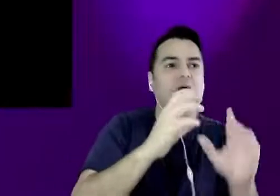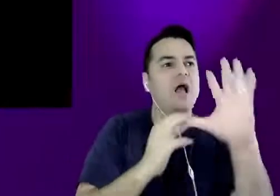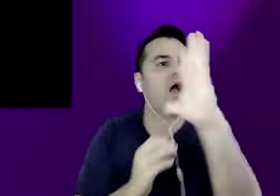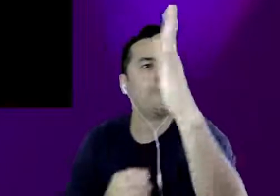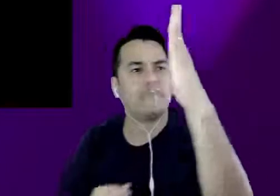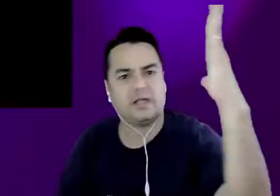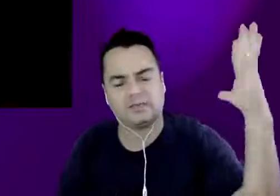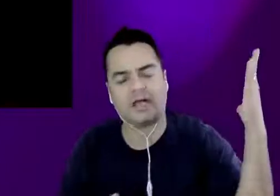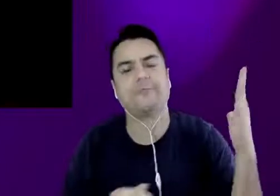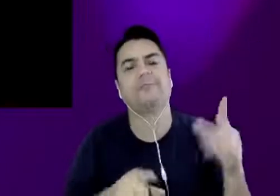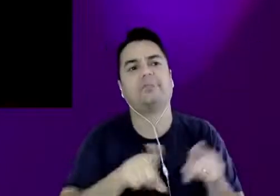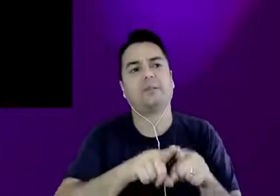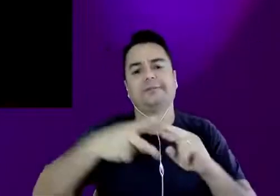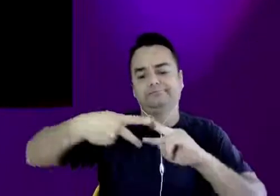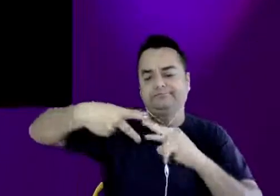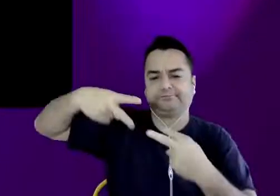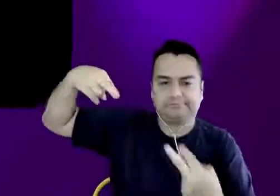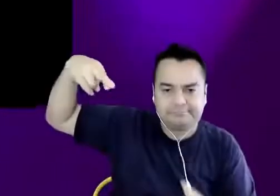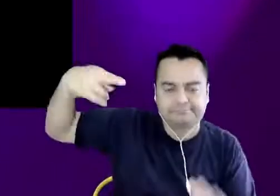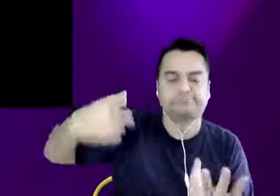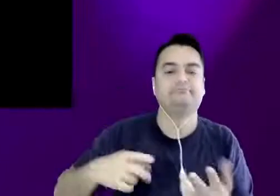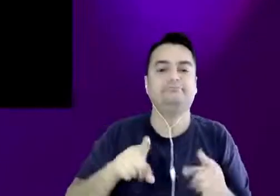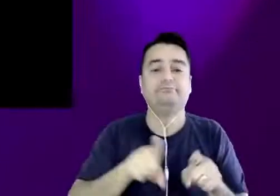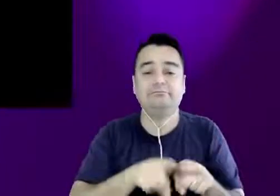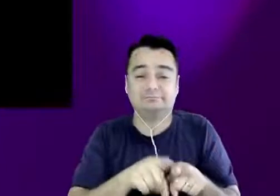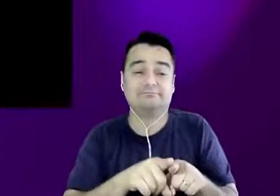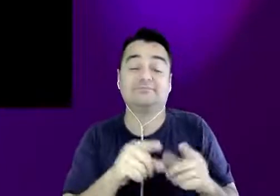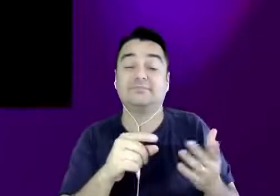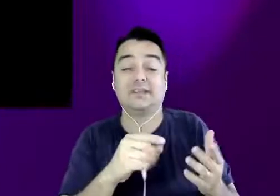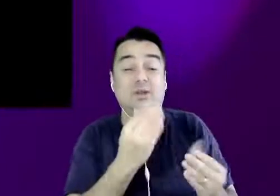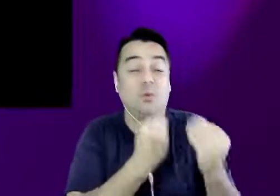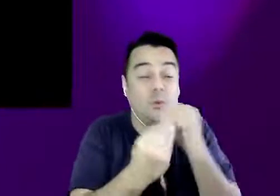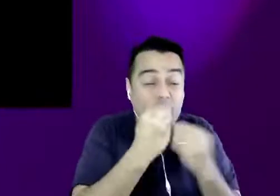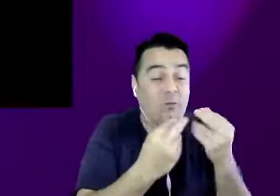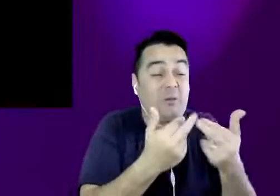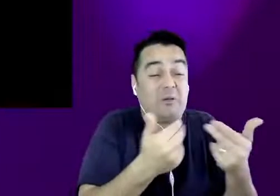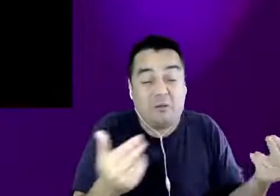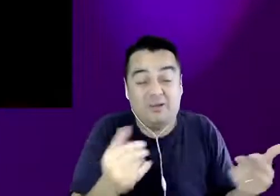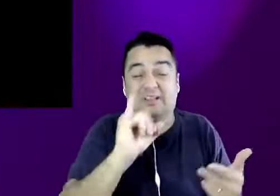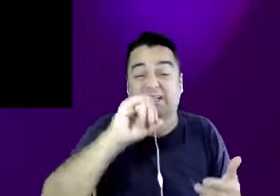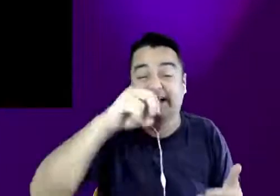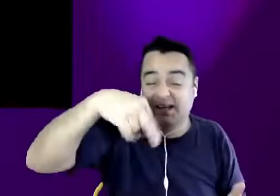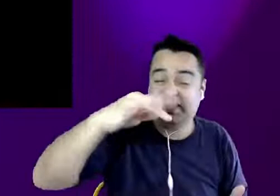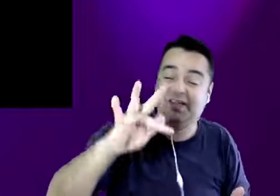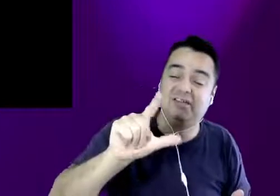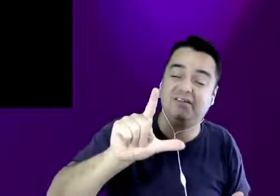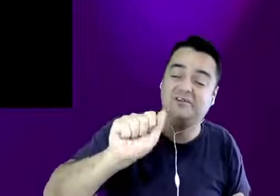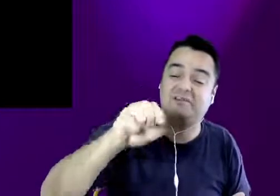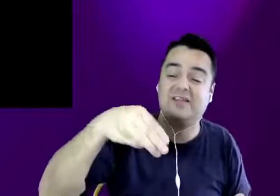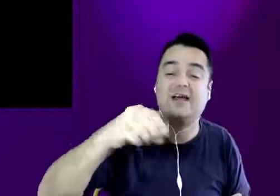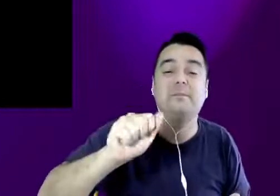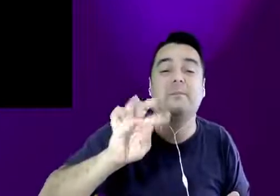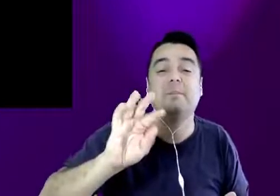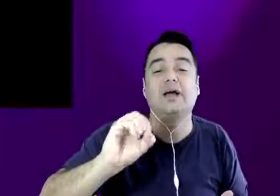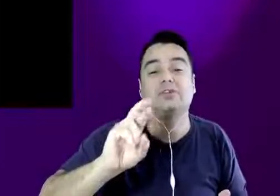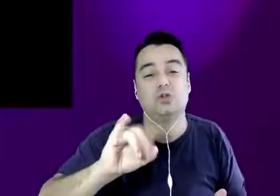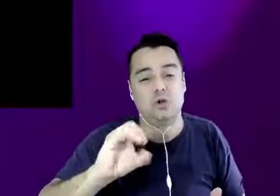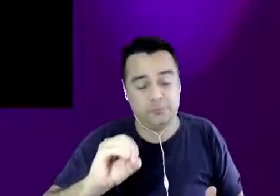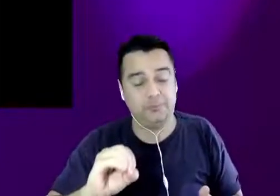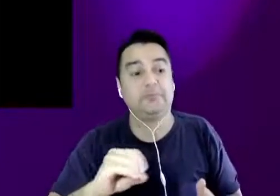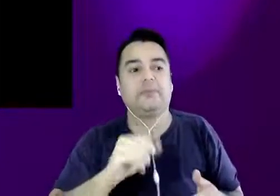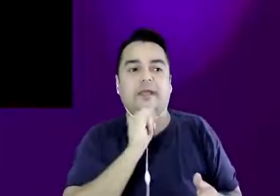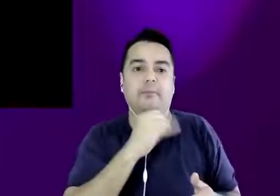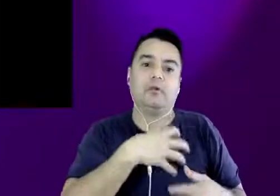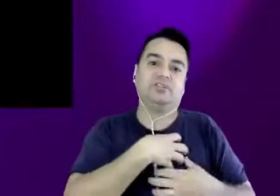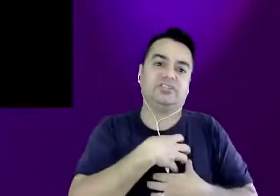because inflammation is a key word in the process of aging. Controlling weight, healthy lifestyle, exercise, but most